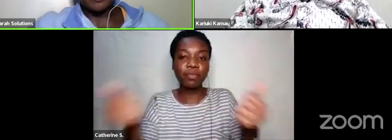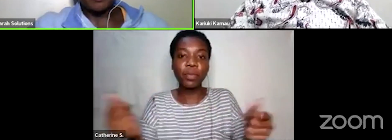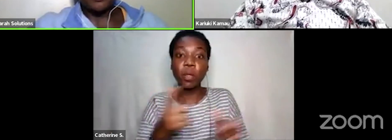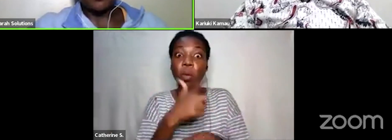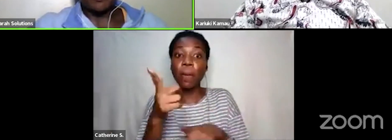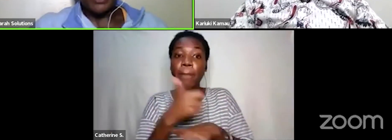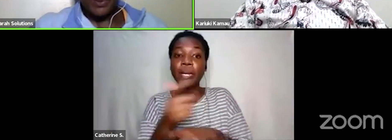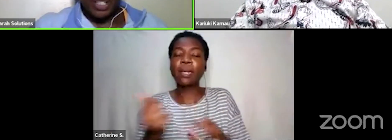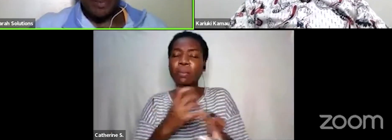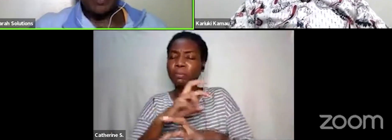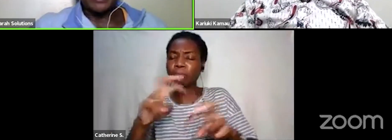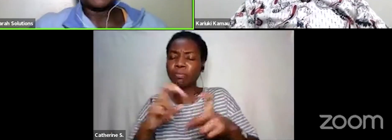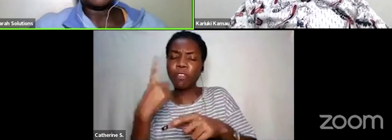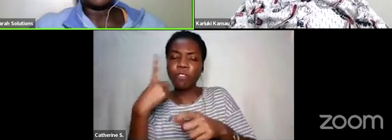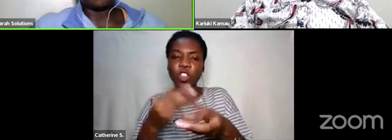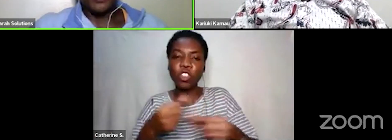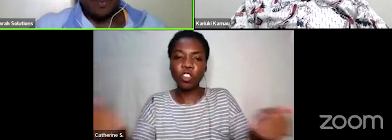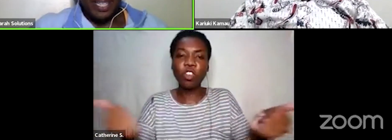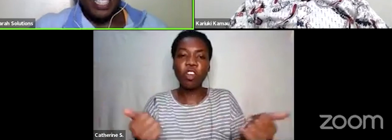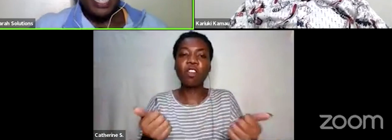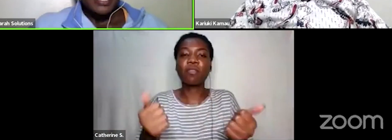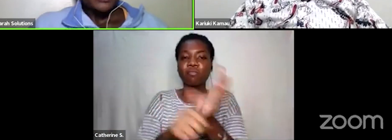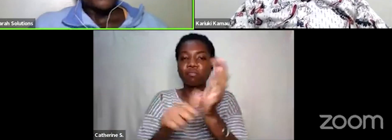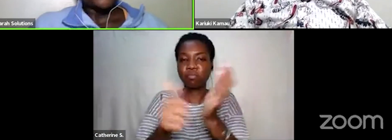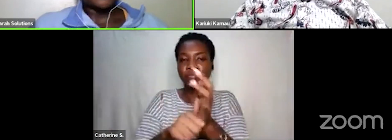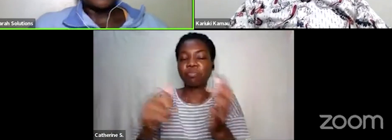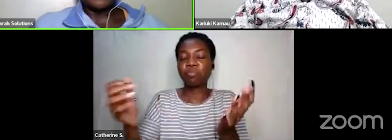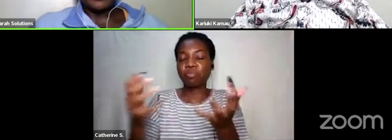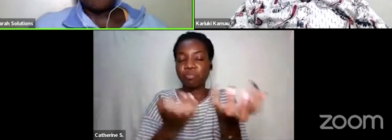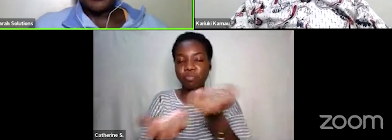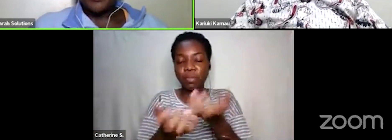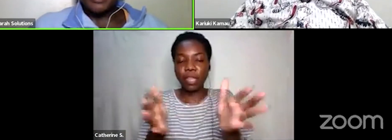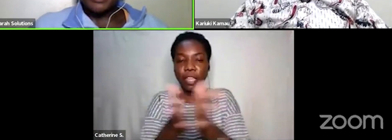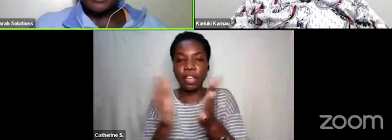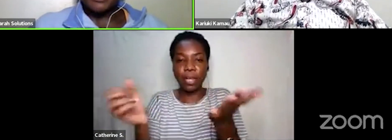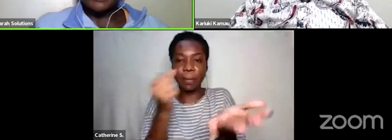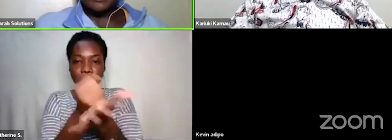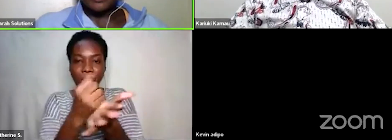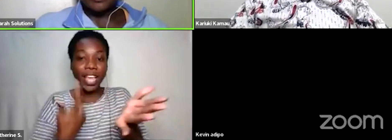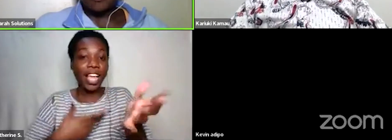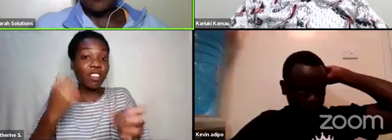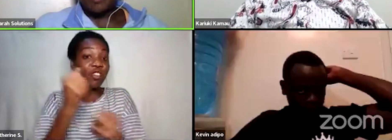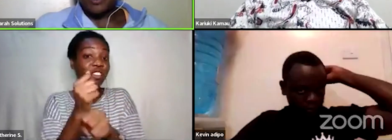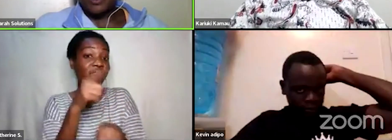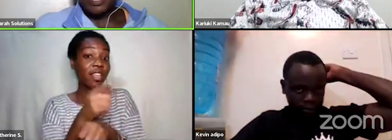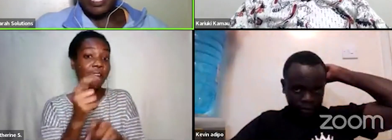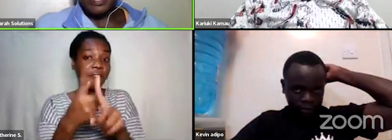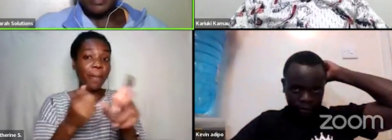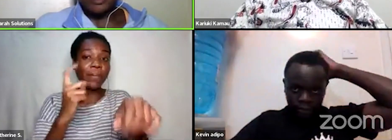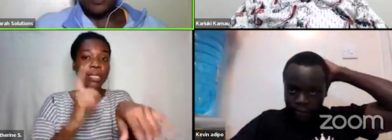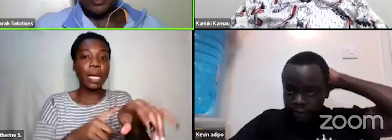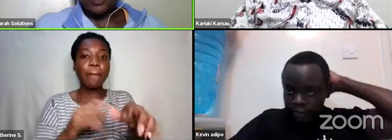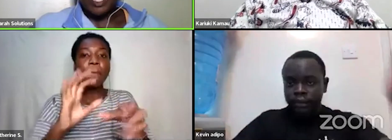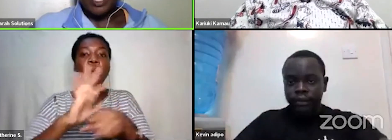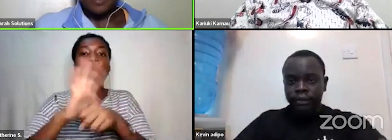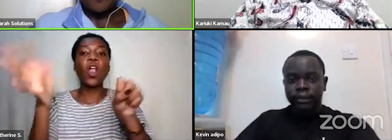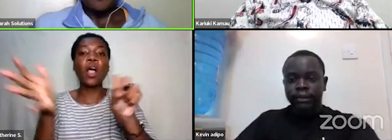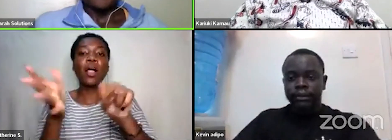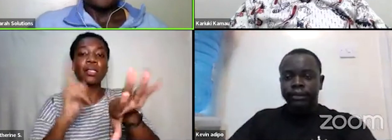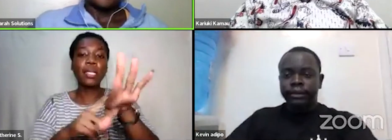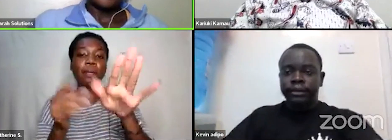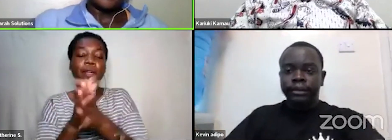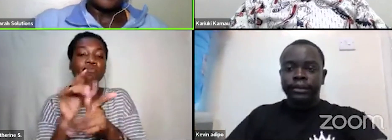issues in entrepreneurship and employment. We have been doing this since COVID period. This is